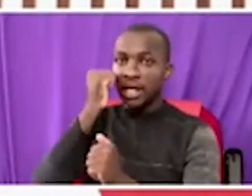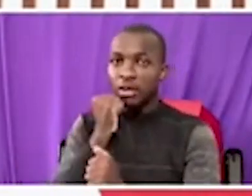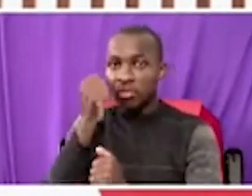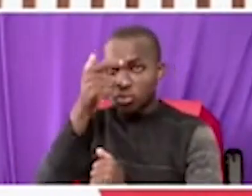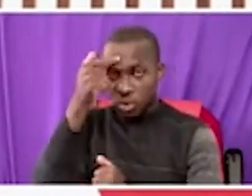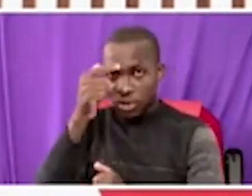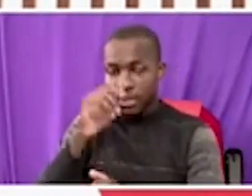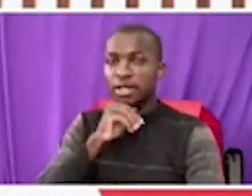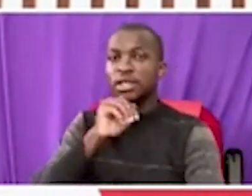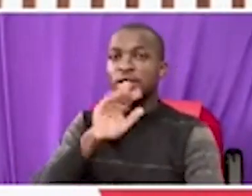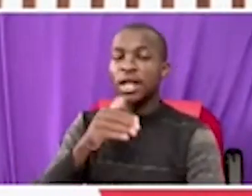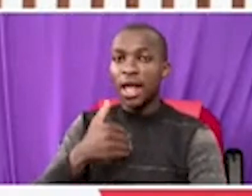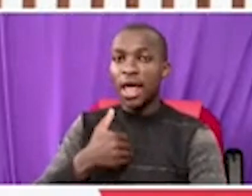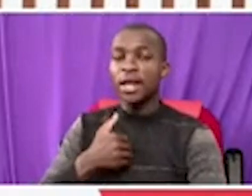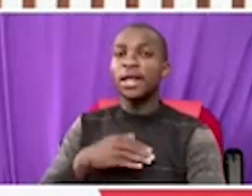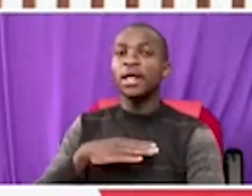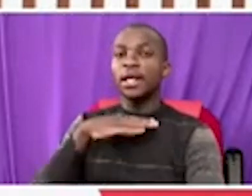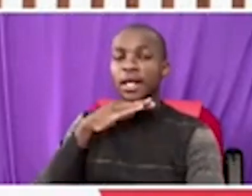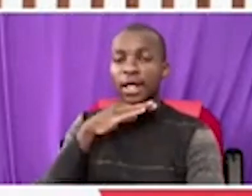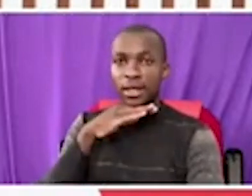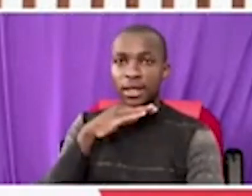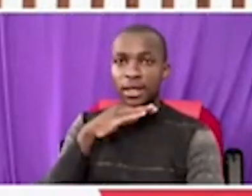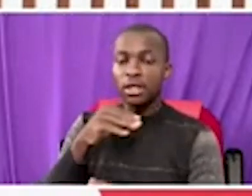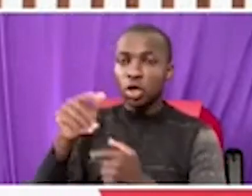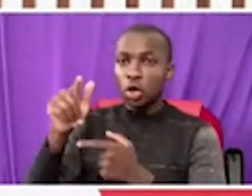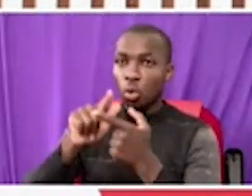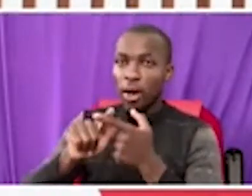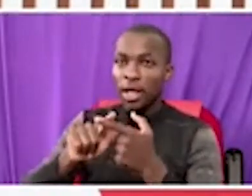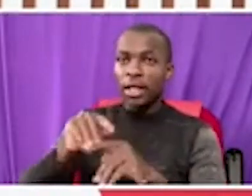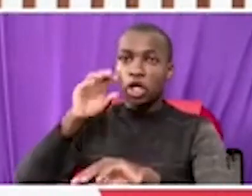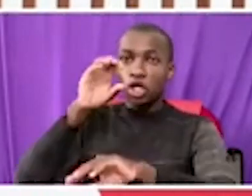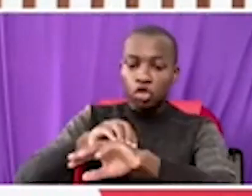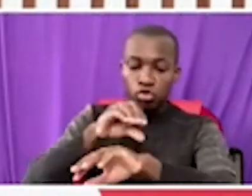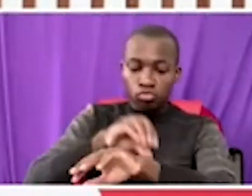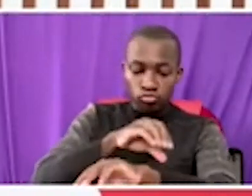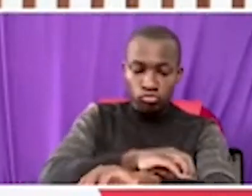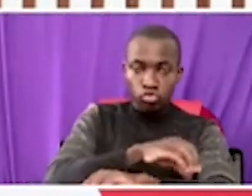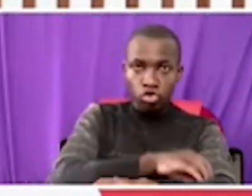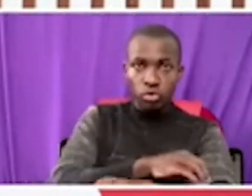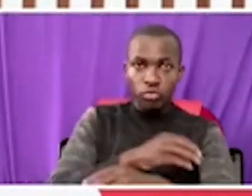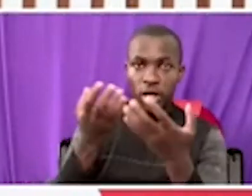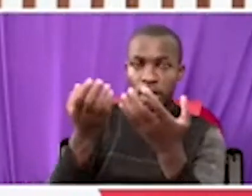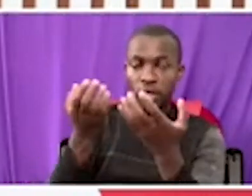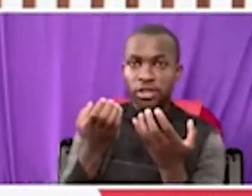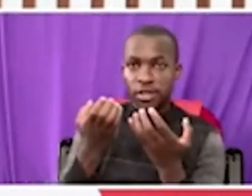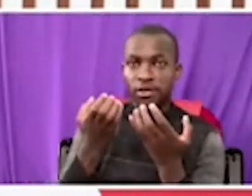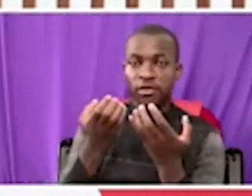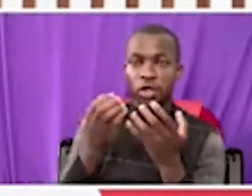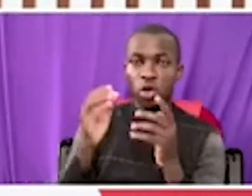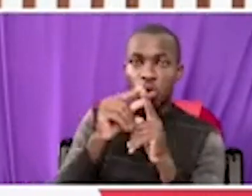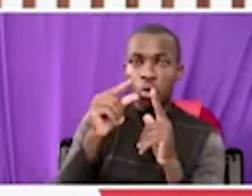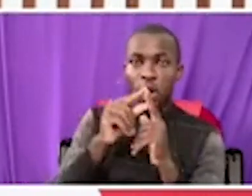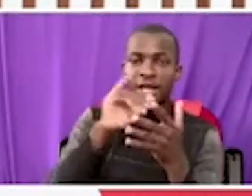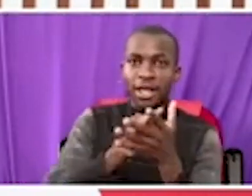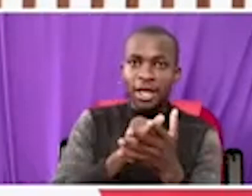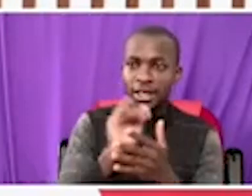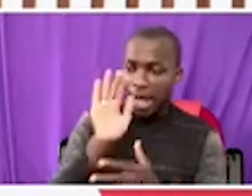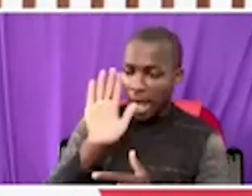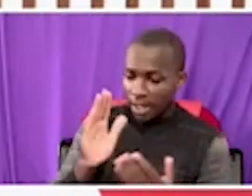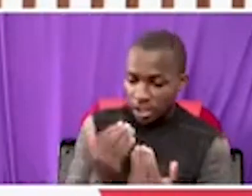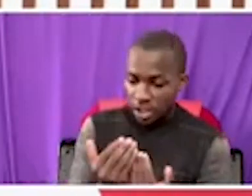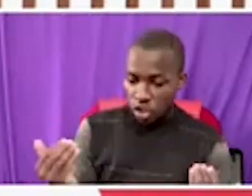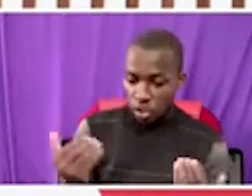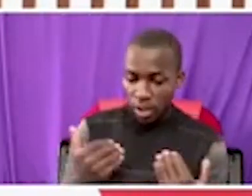had died. When Job received word that his children had